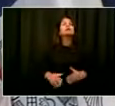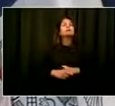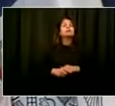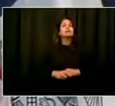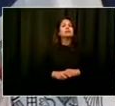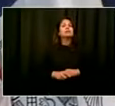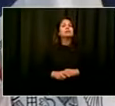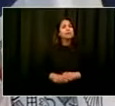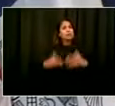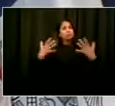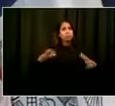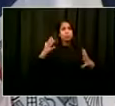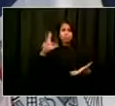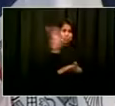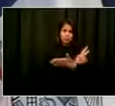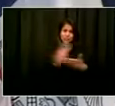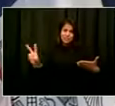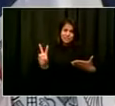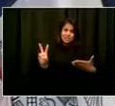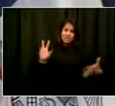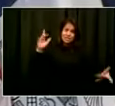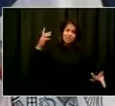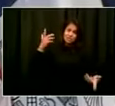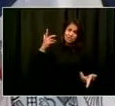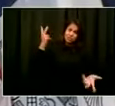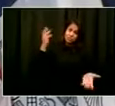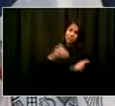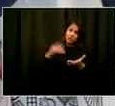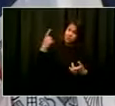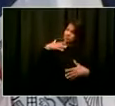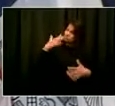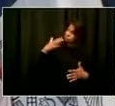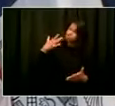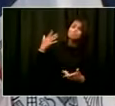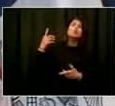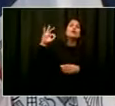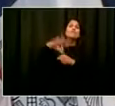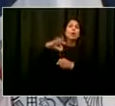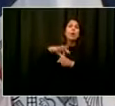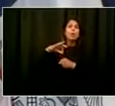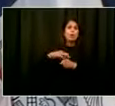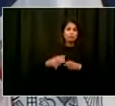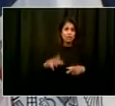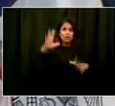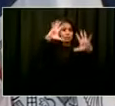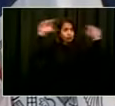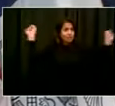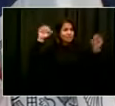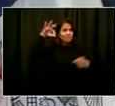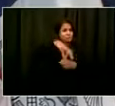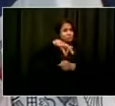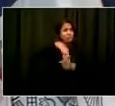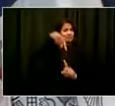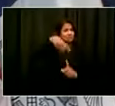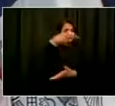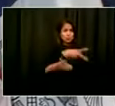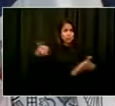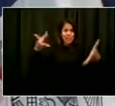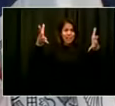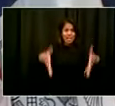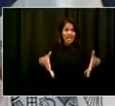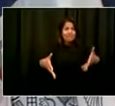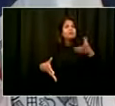nation. And I think we have to think of it this way, that we've been through so much, we now have to really look forward. We have to